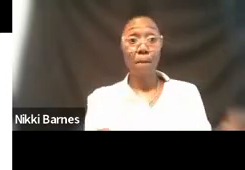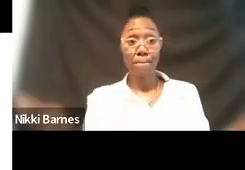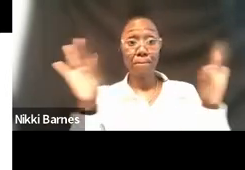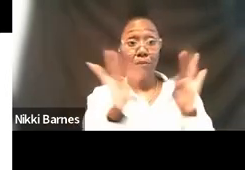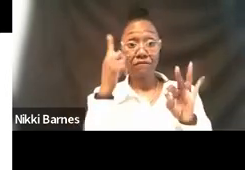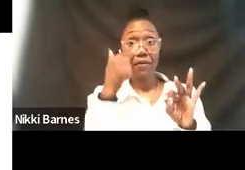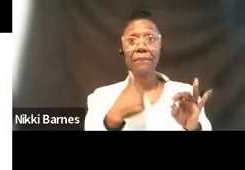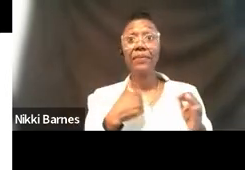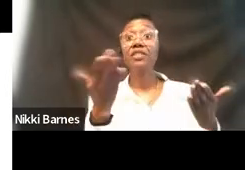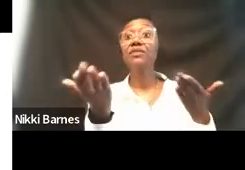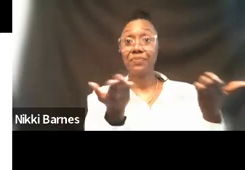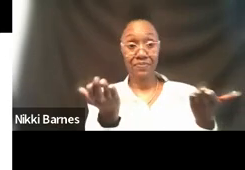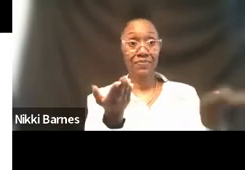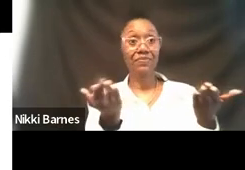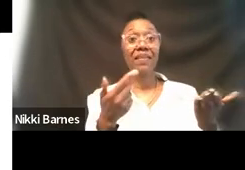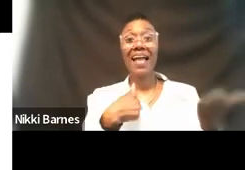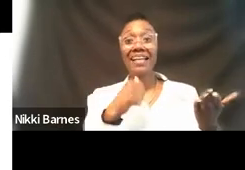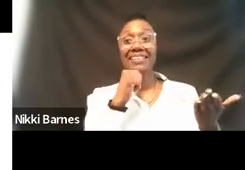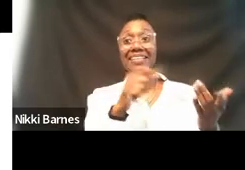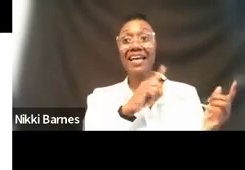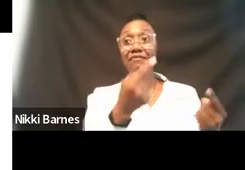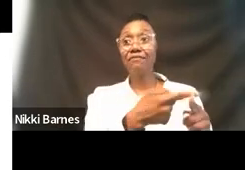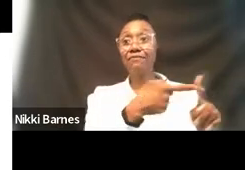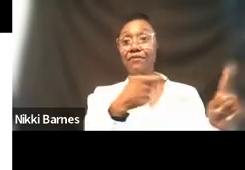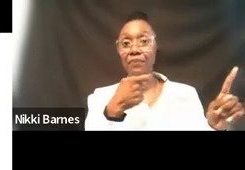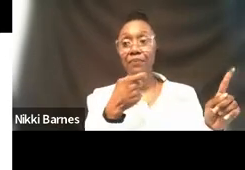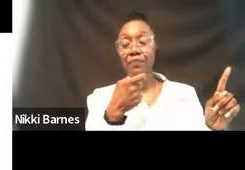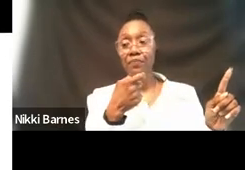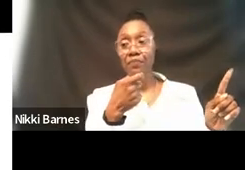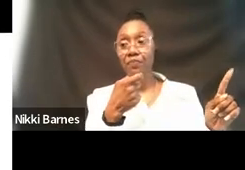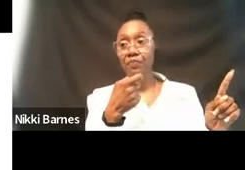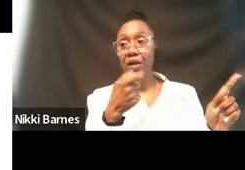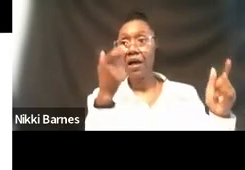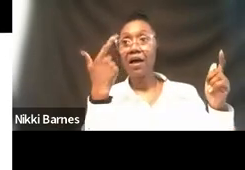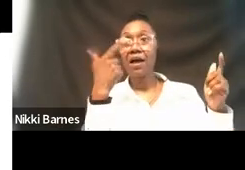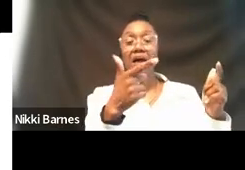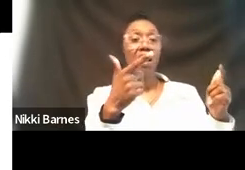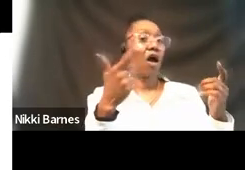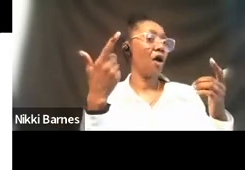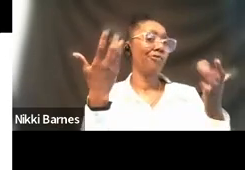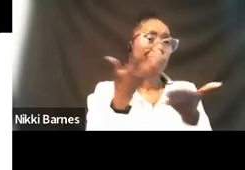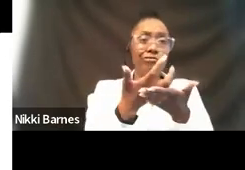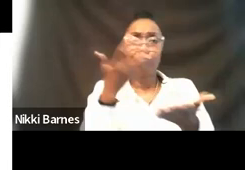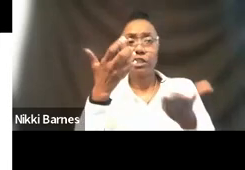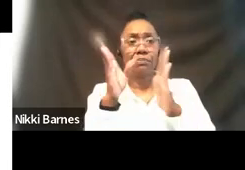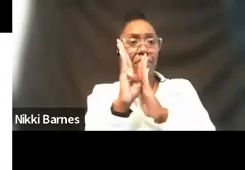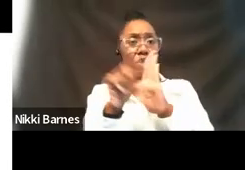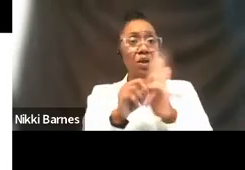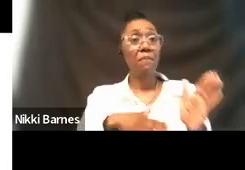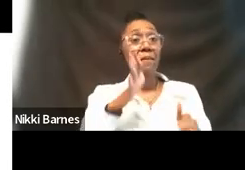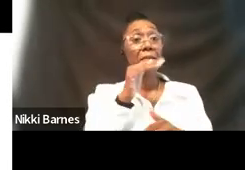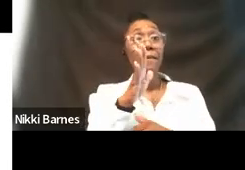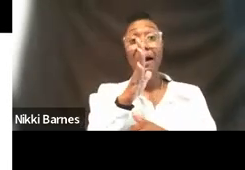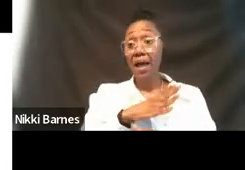that helped a lot. And I didn't come from a enormous financial background. My mother was a 40-year veteran of the